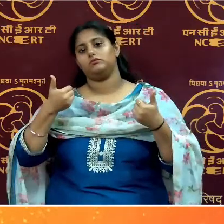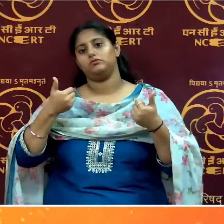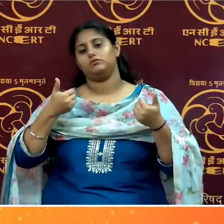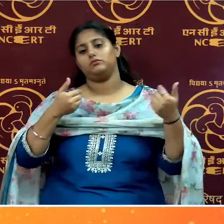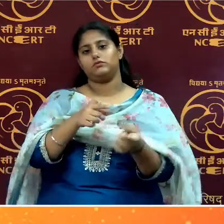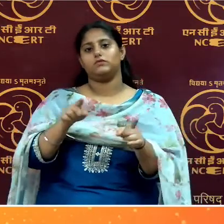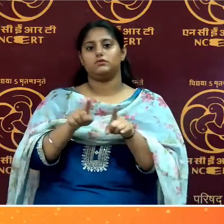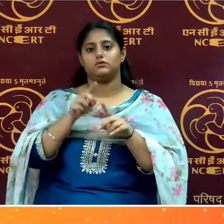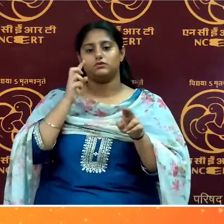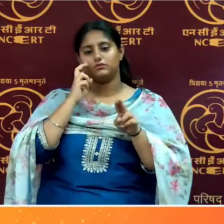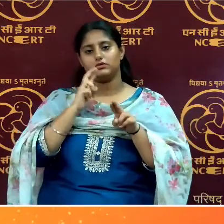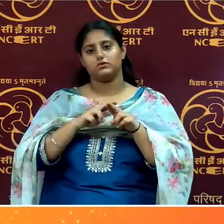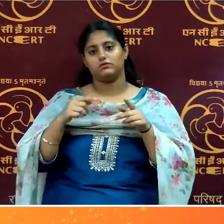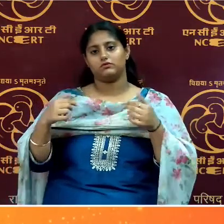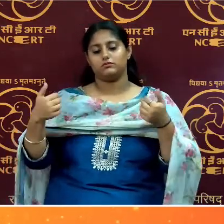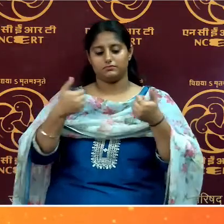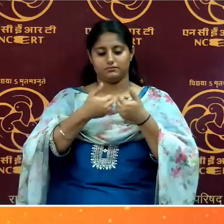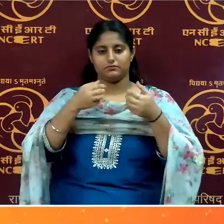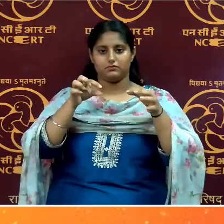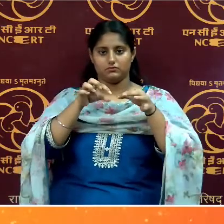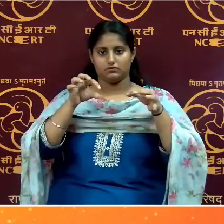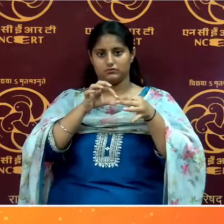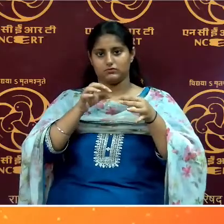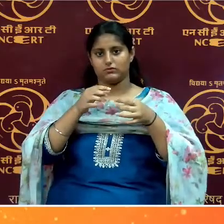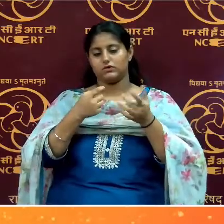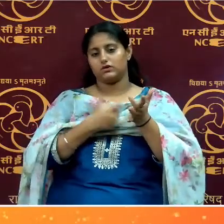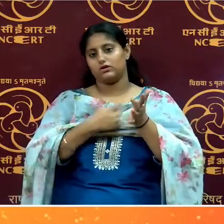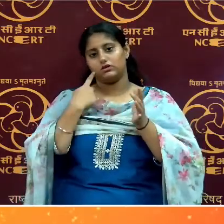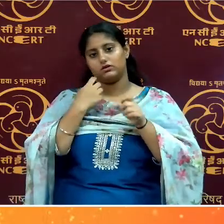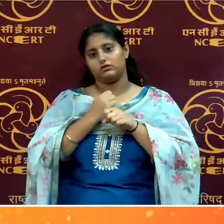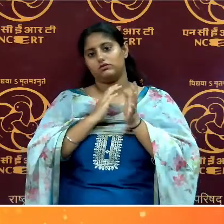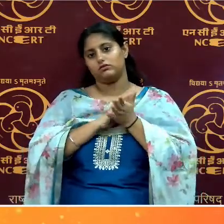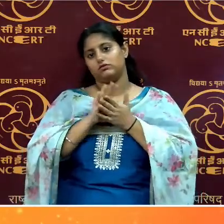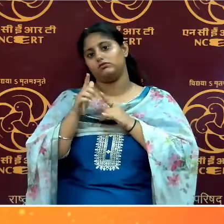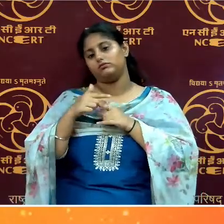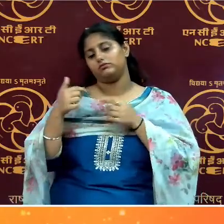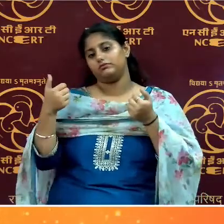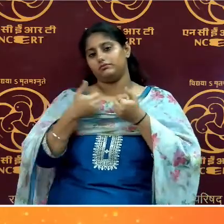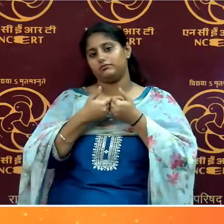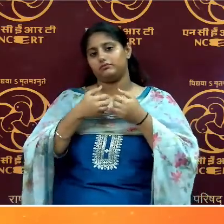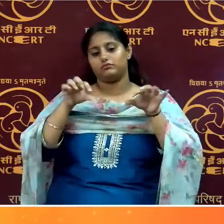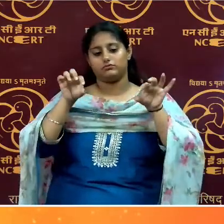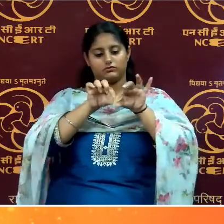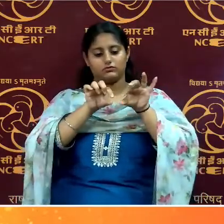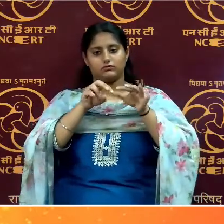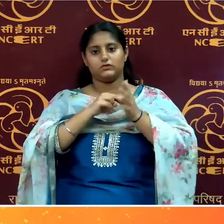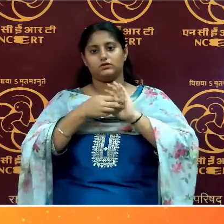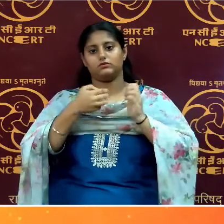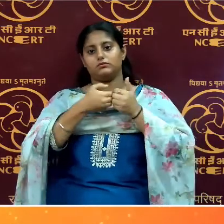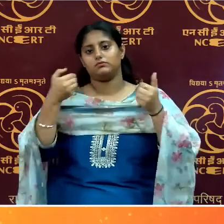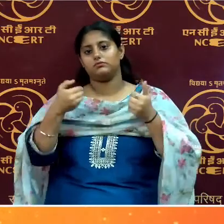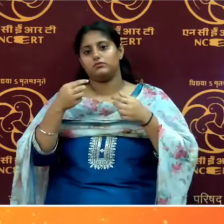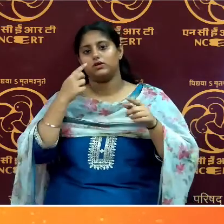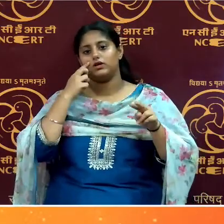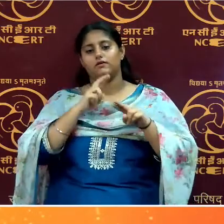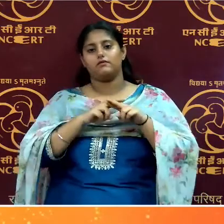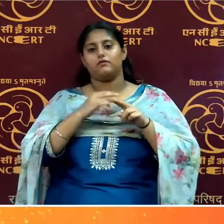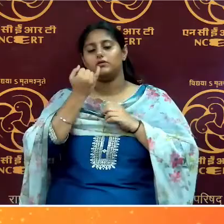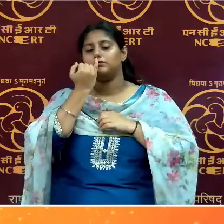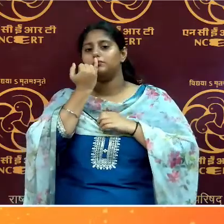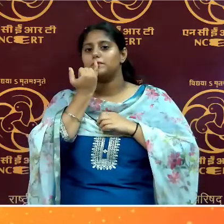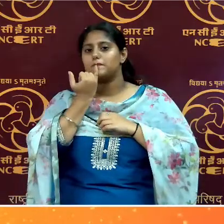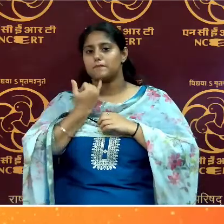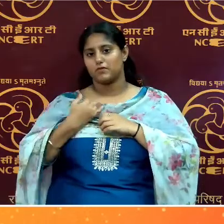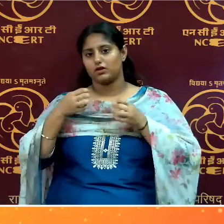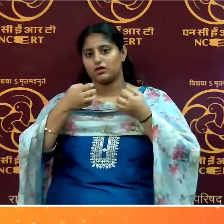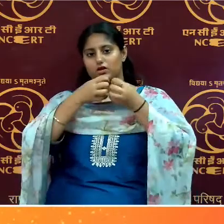like poles, what they do? They repel each other. So, in this case, when they are not, when the pink magnet